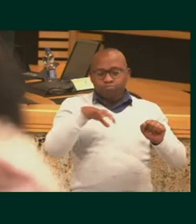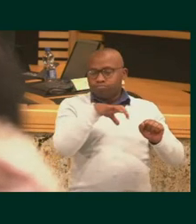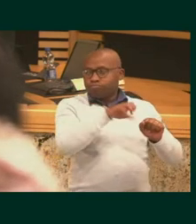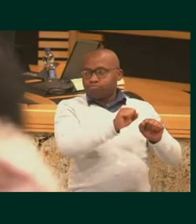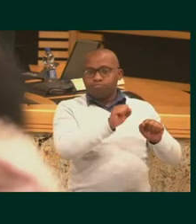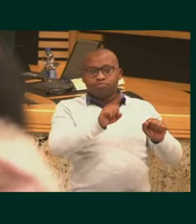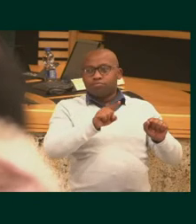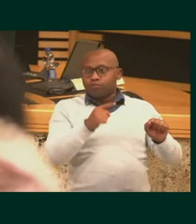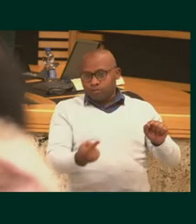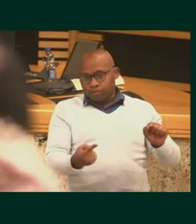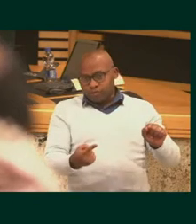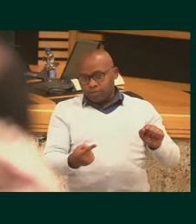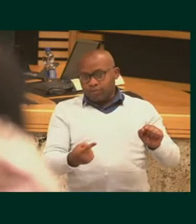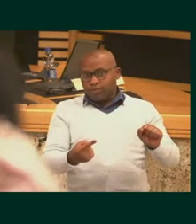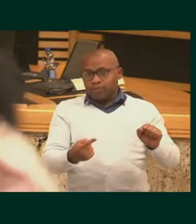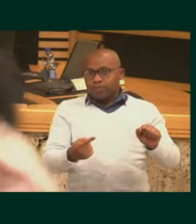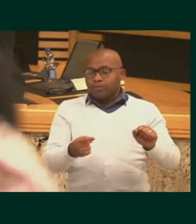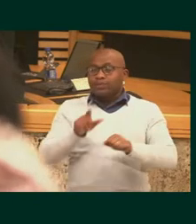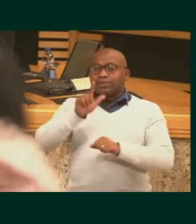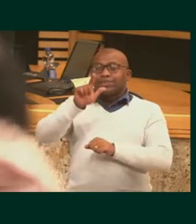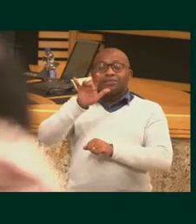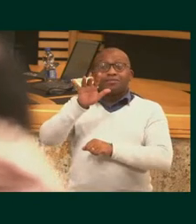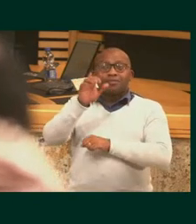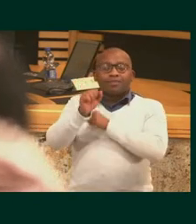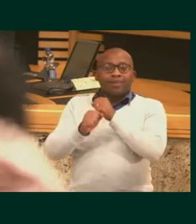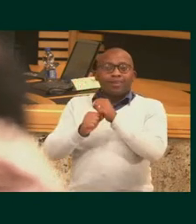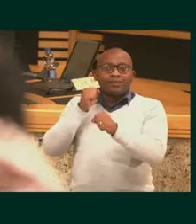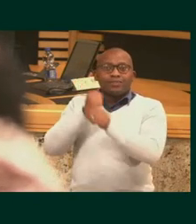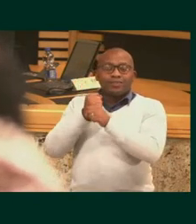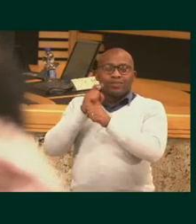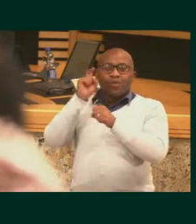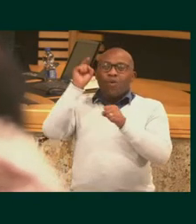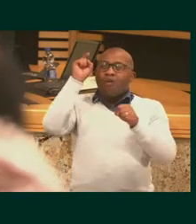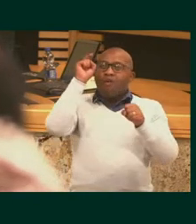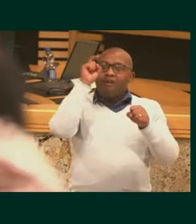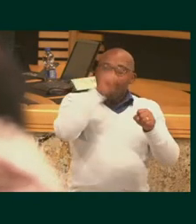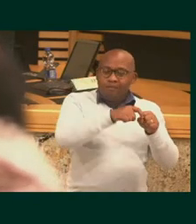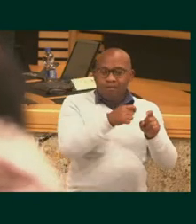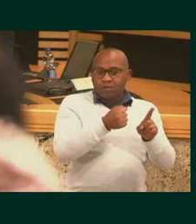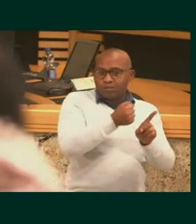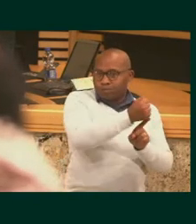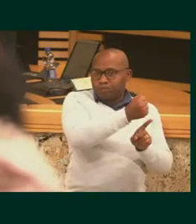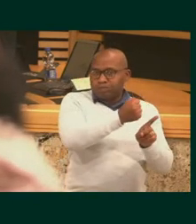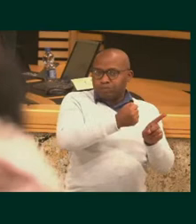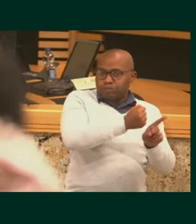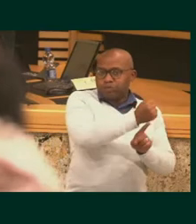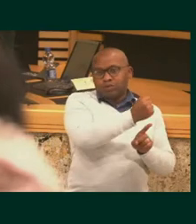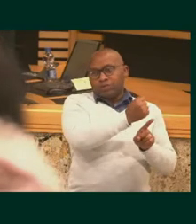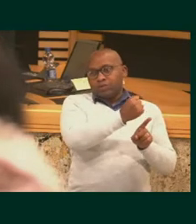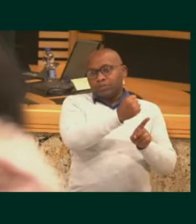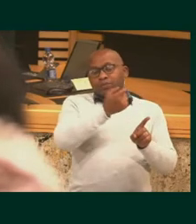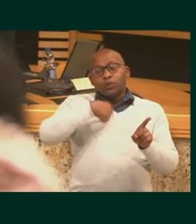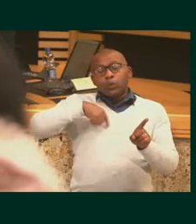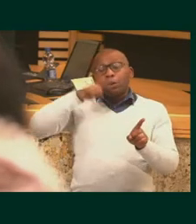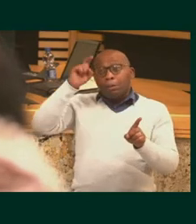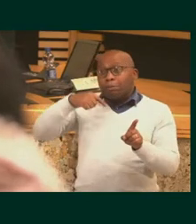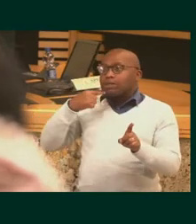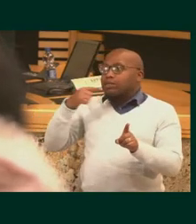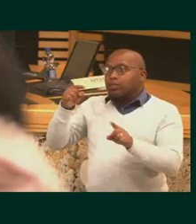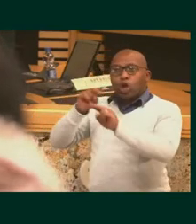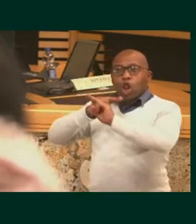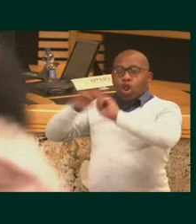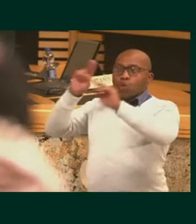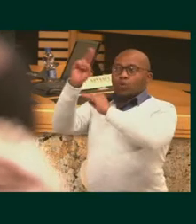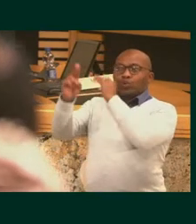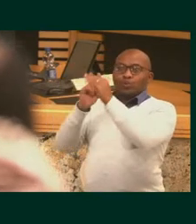Israel government for the past 75 years condemn the biasness of the United Nation in favor of Israel to further